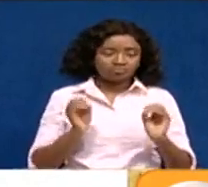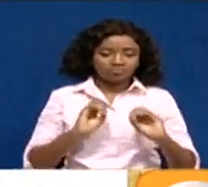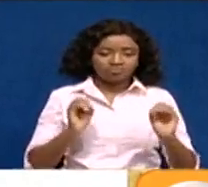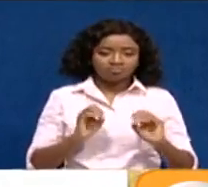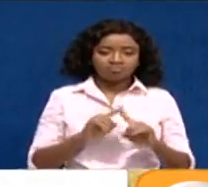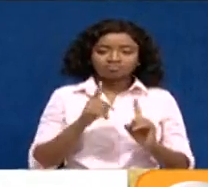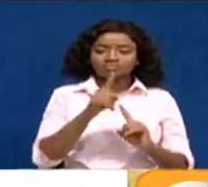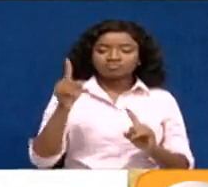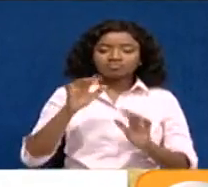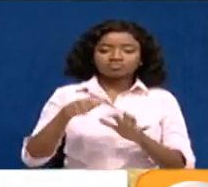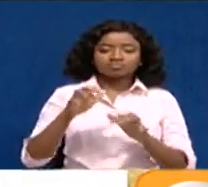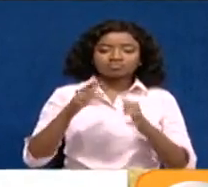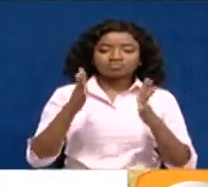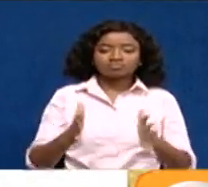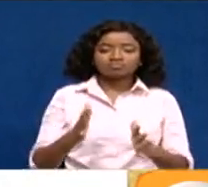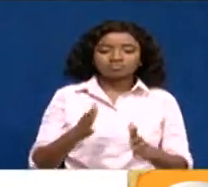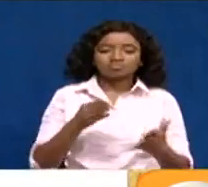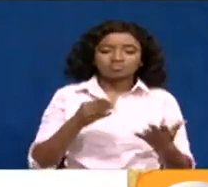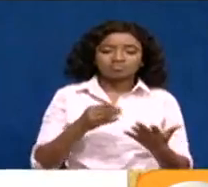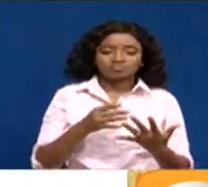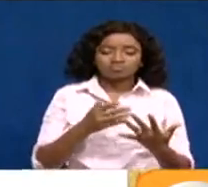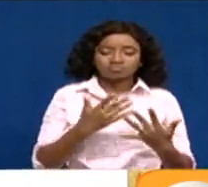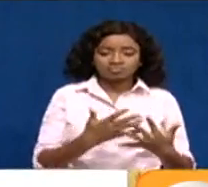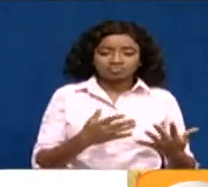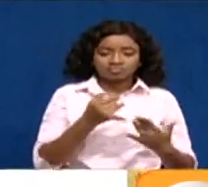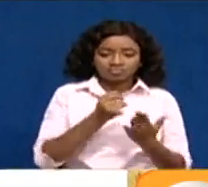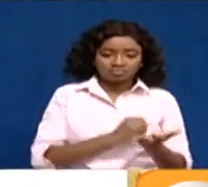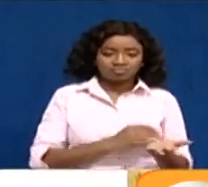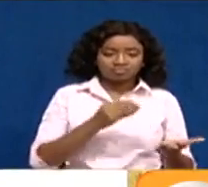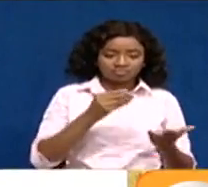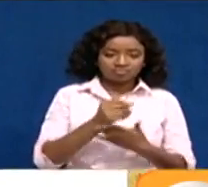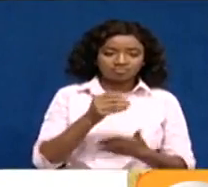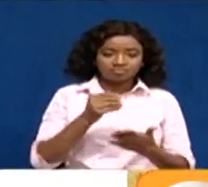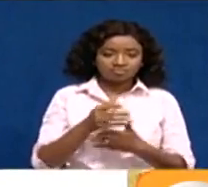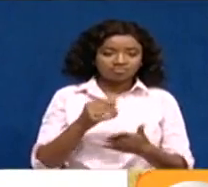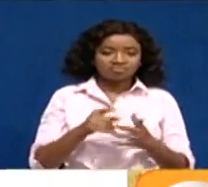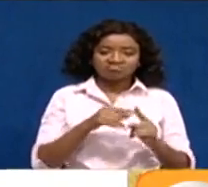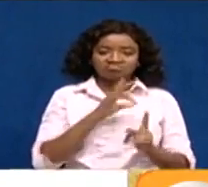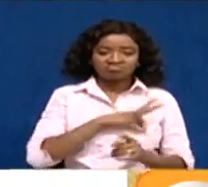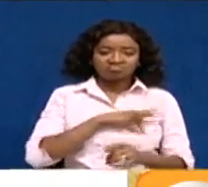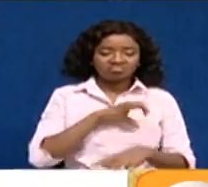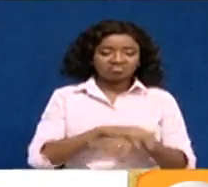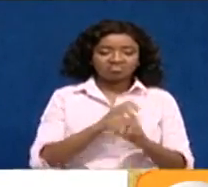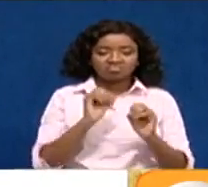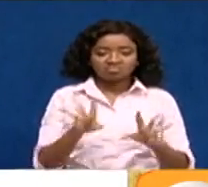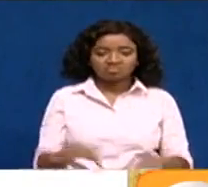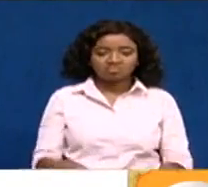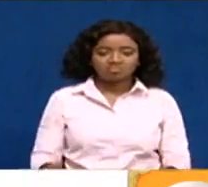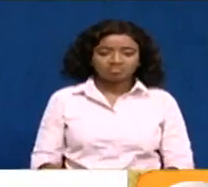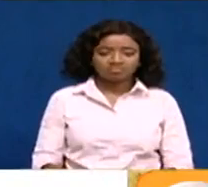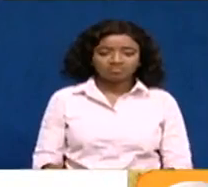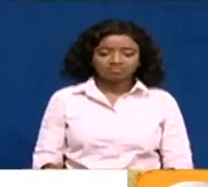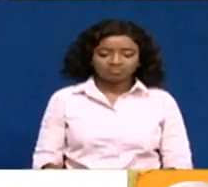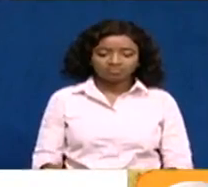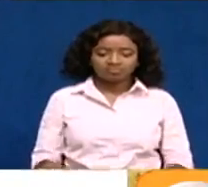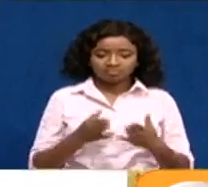Ati wakulima hapa wana nunuliwa hii avocado at a very low and hopeless price. It is